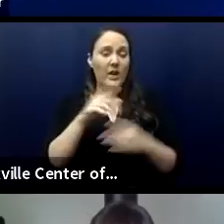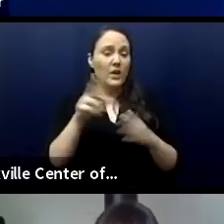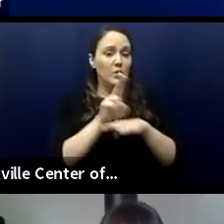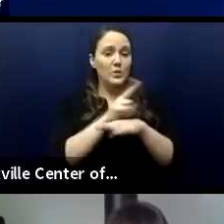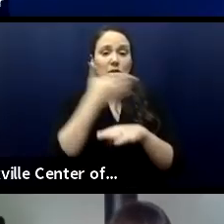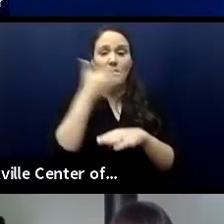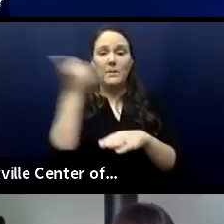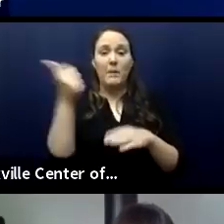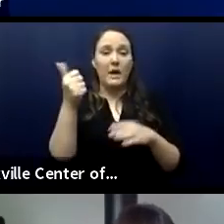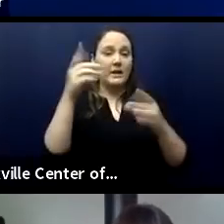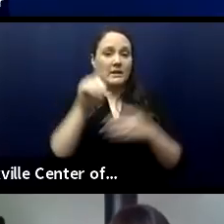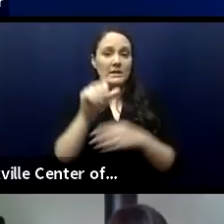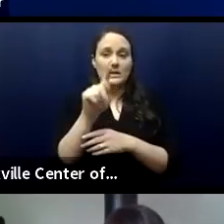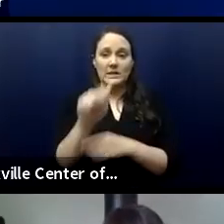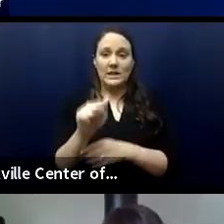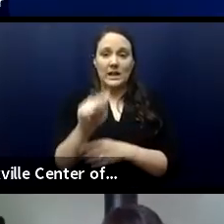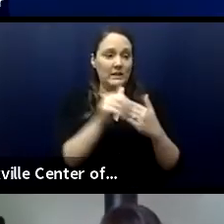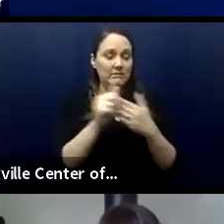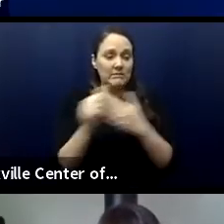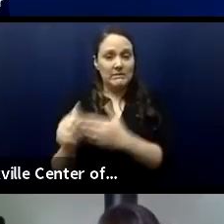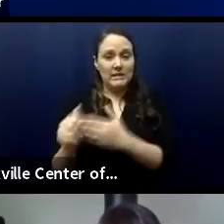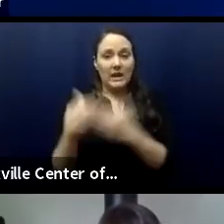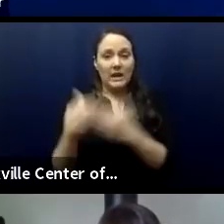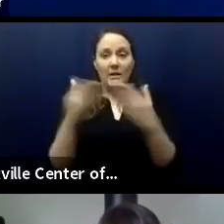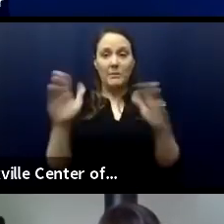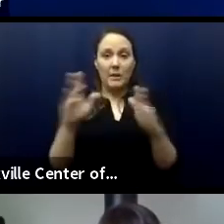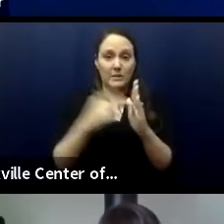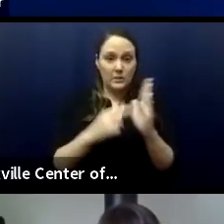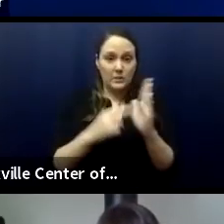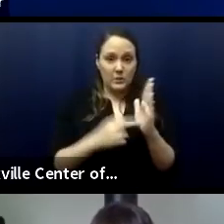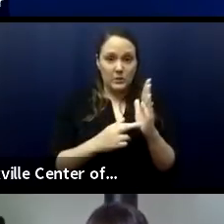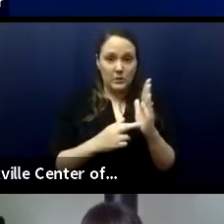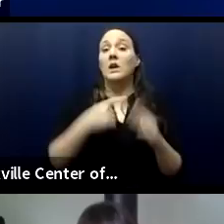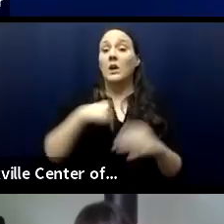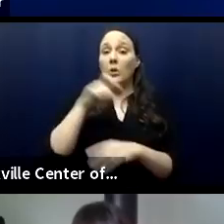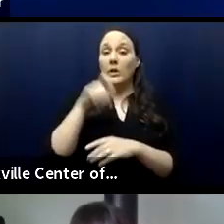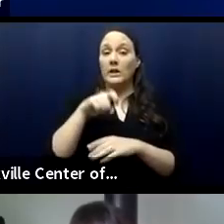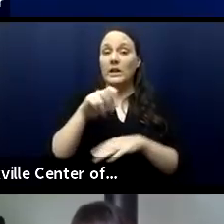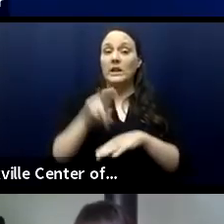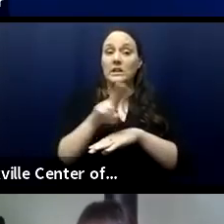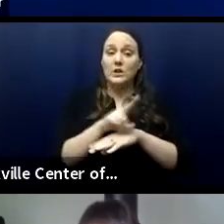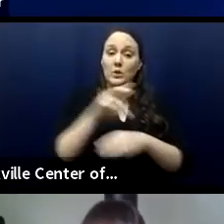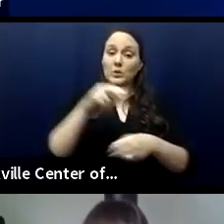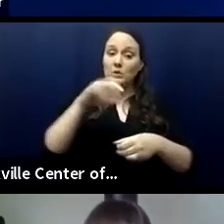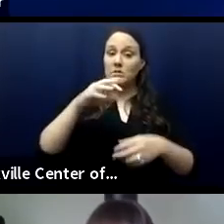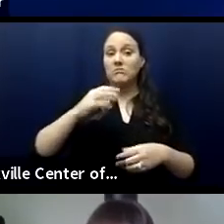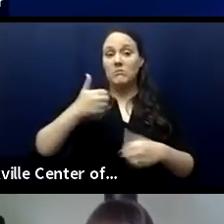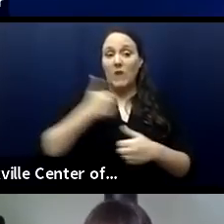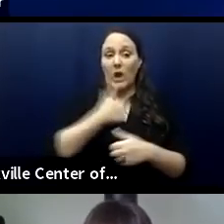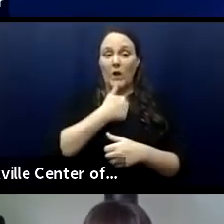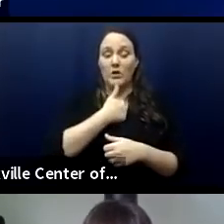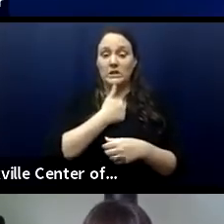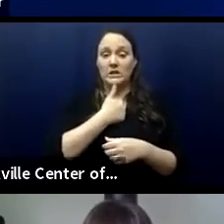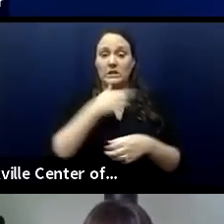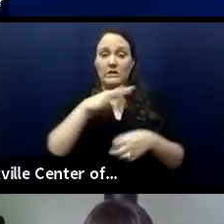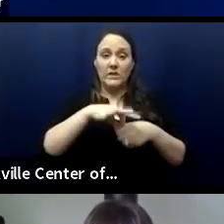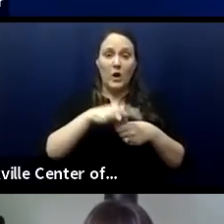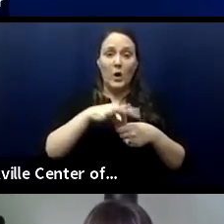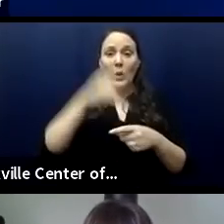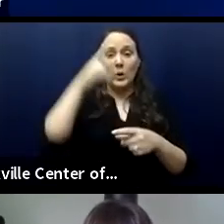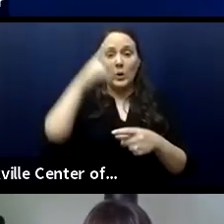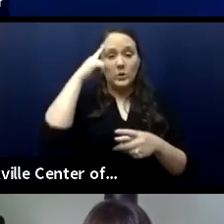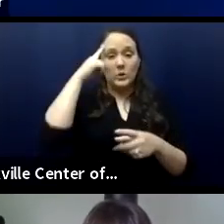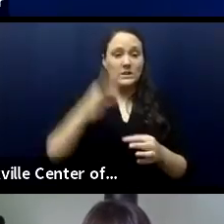be applying pressure using our vote and our wallets on elected officials and businesses who have decided that their own interests outweigh the